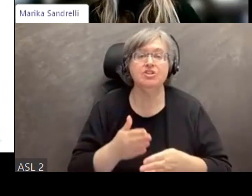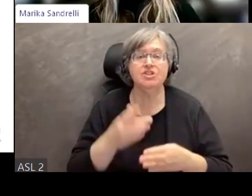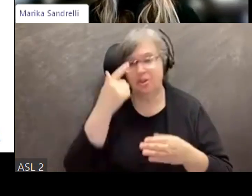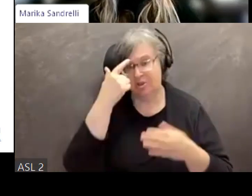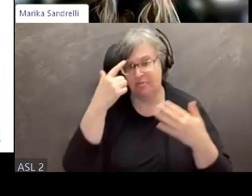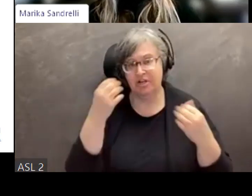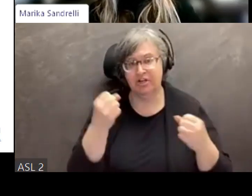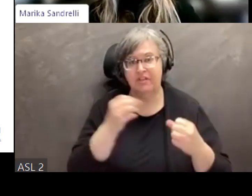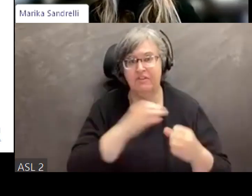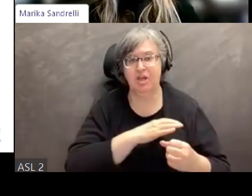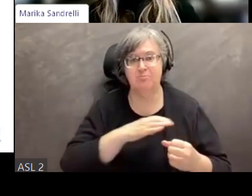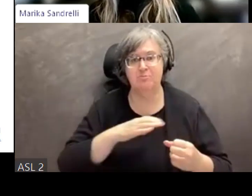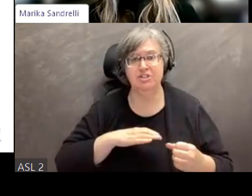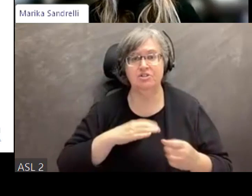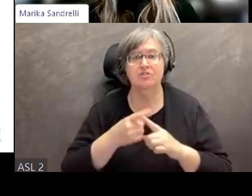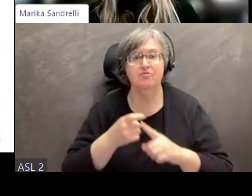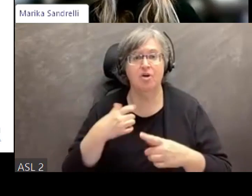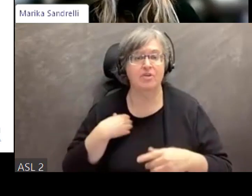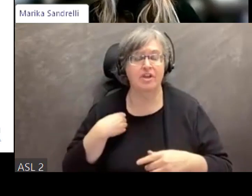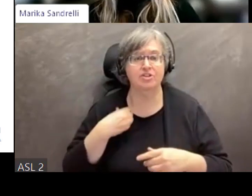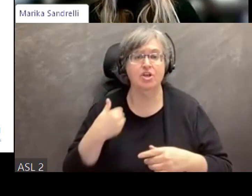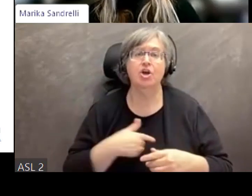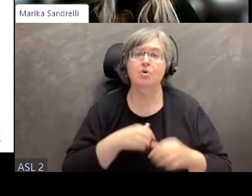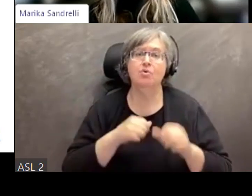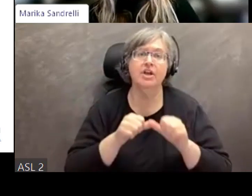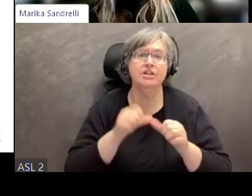Canada. We're continuing to evaluate.